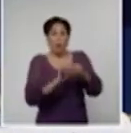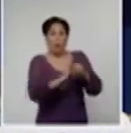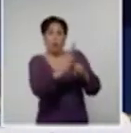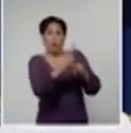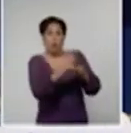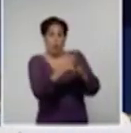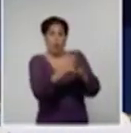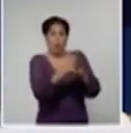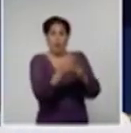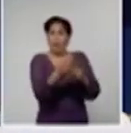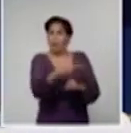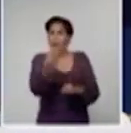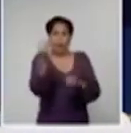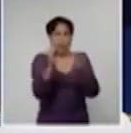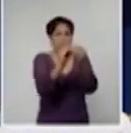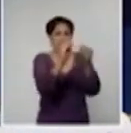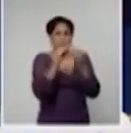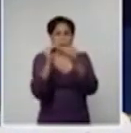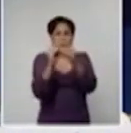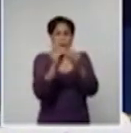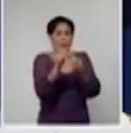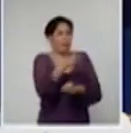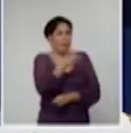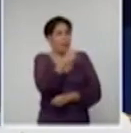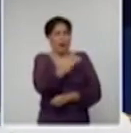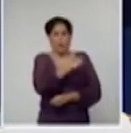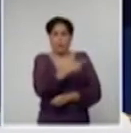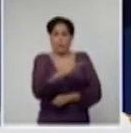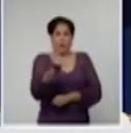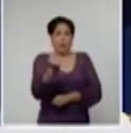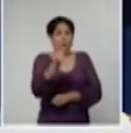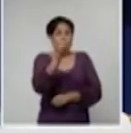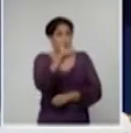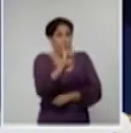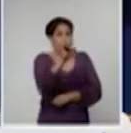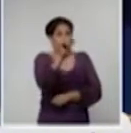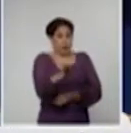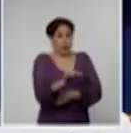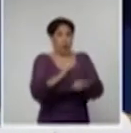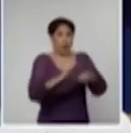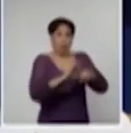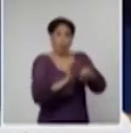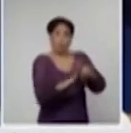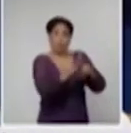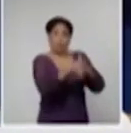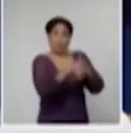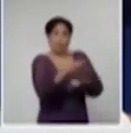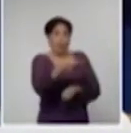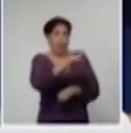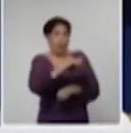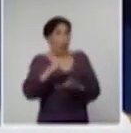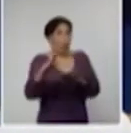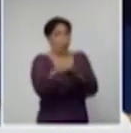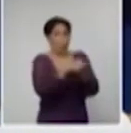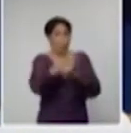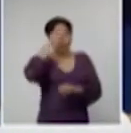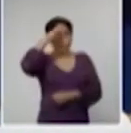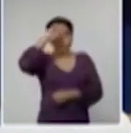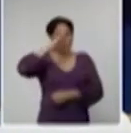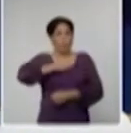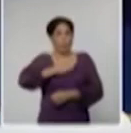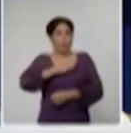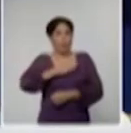that a case is confirmed, we conduct a contact tracing for the last 14 days, and all